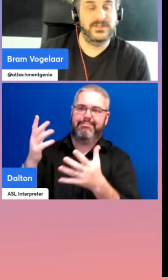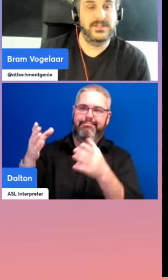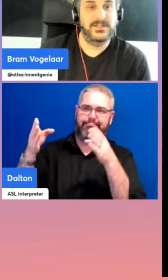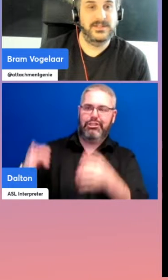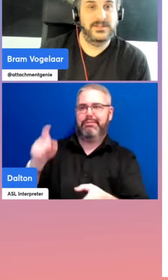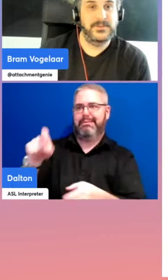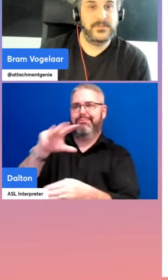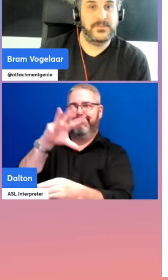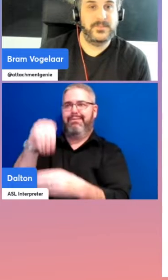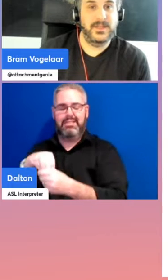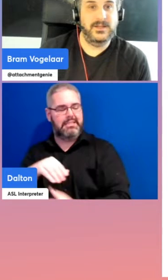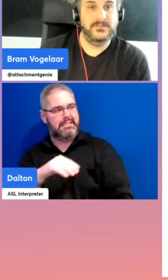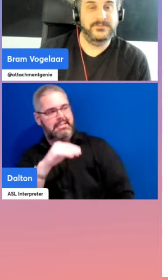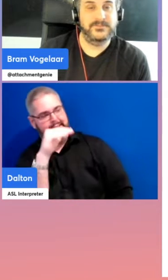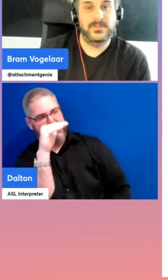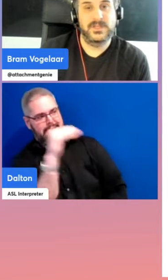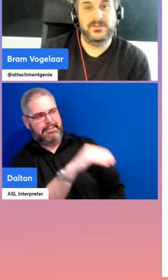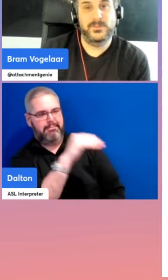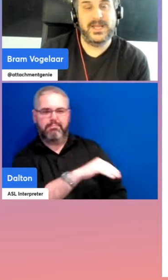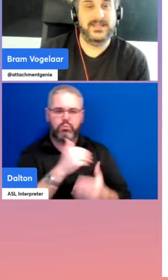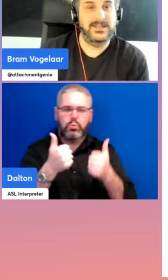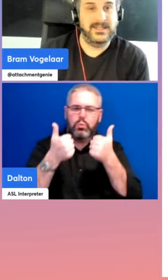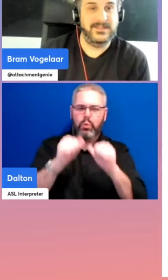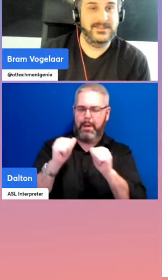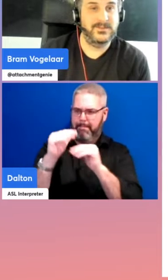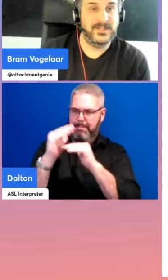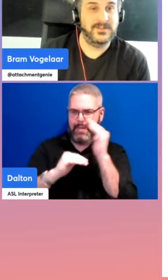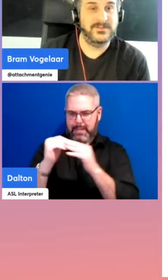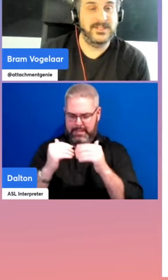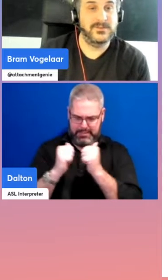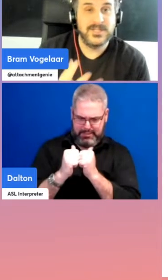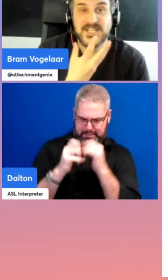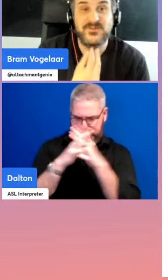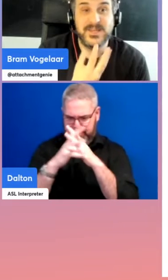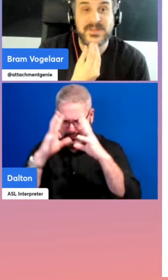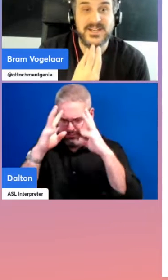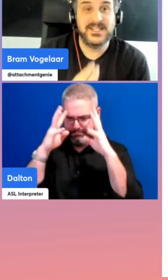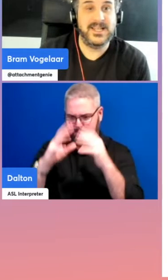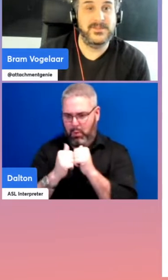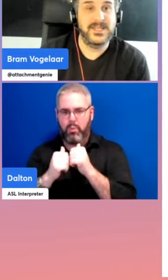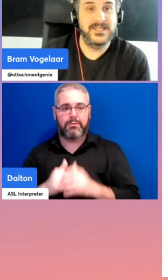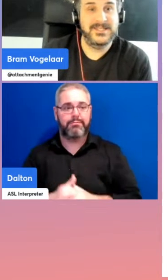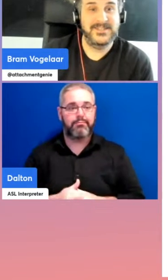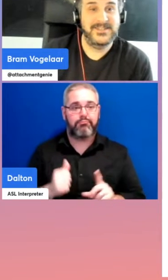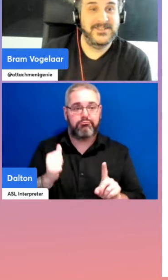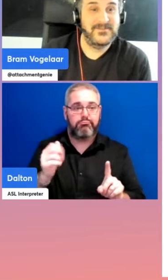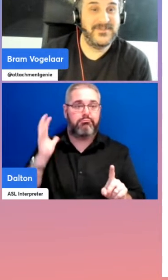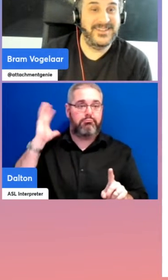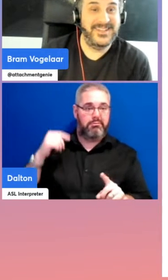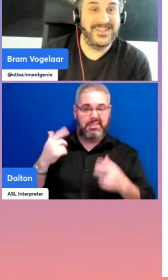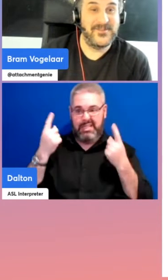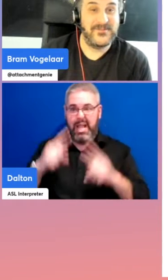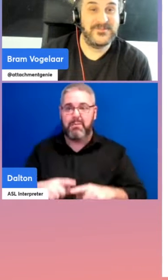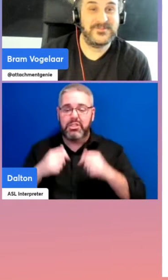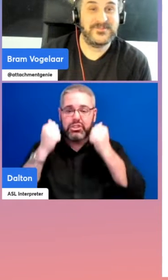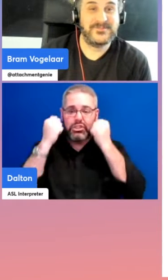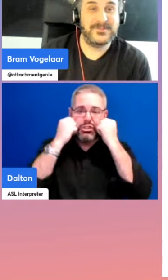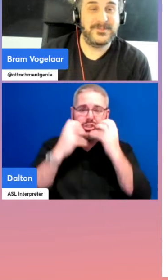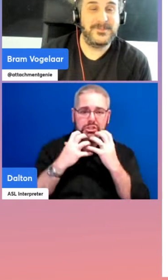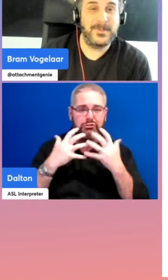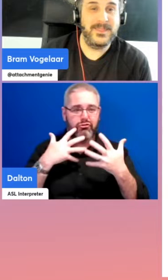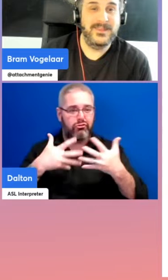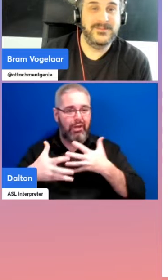absorb. Um, So back in the days when you're, gray bearded like me, um,